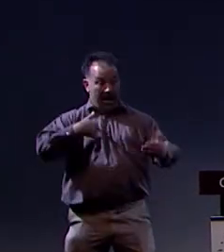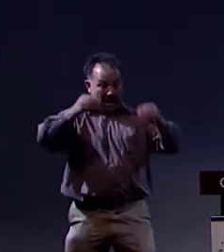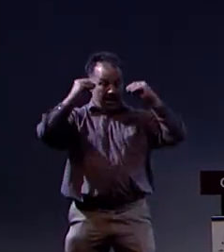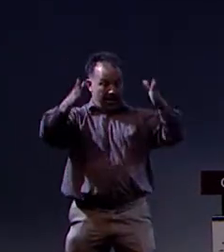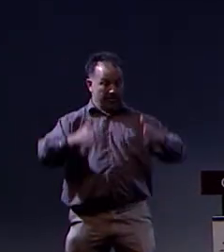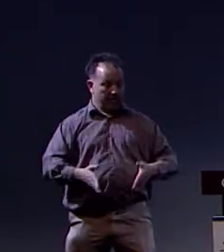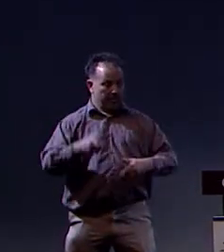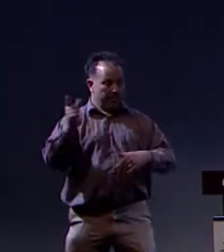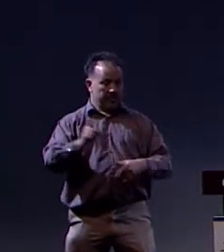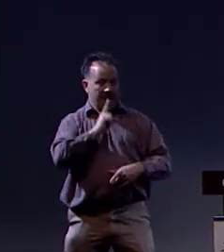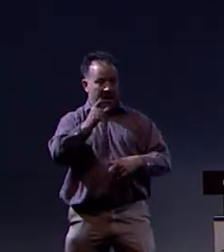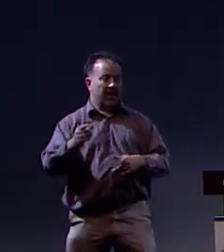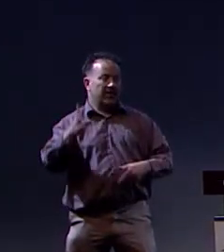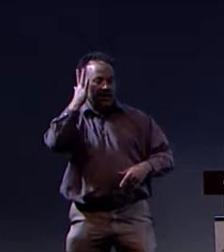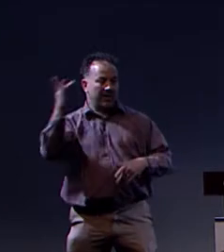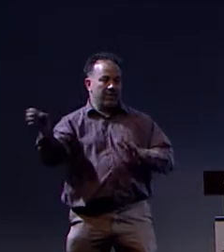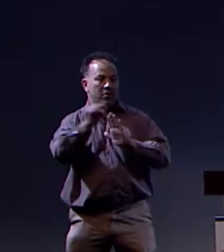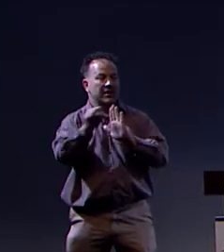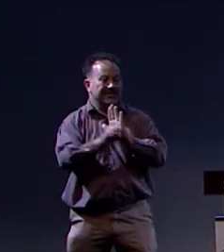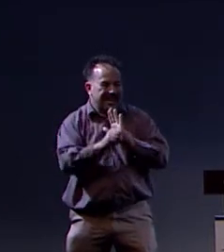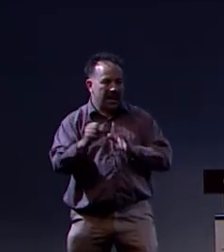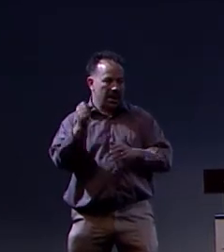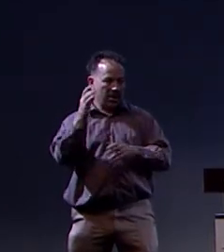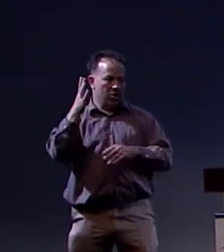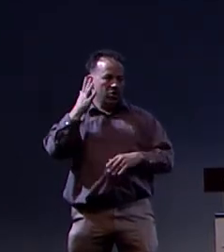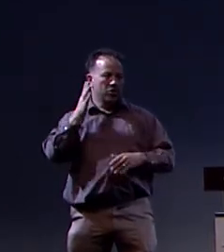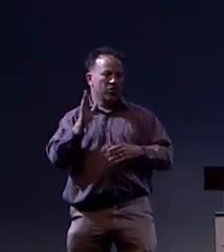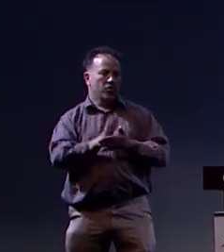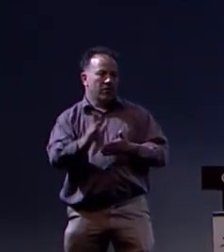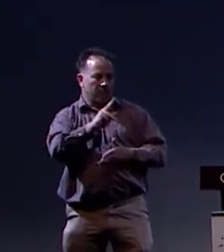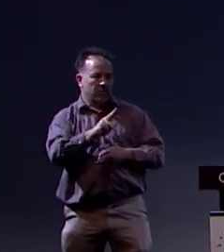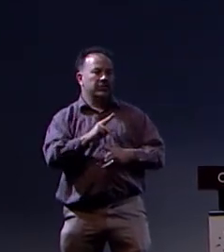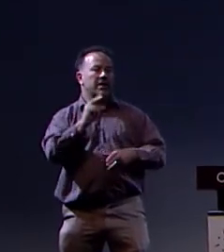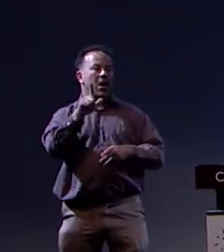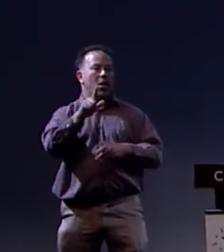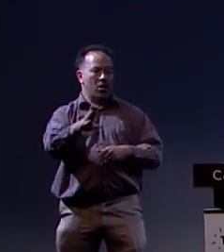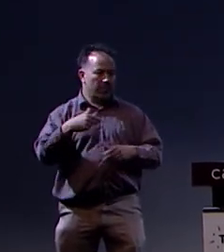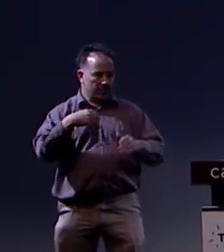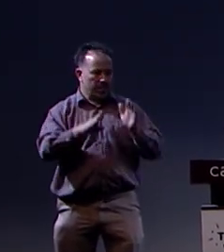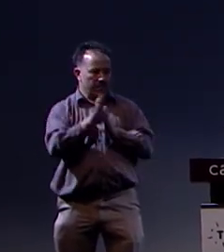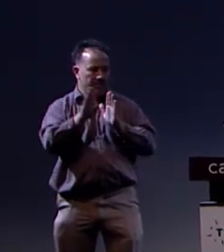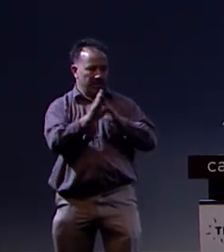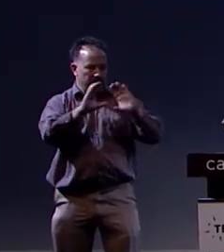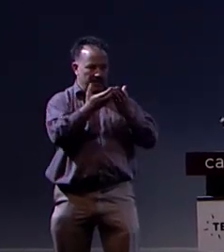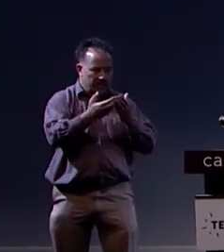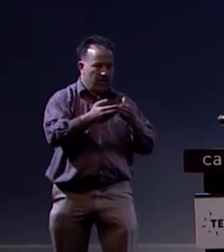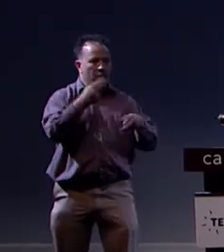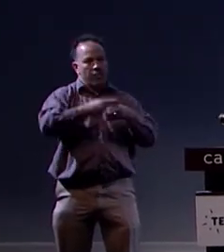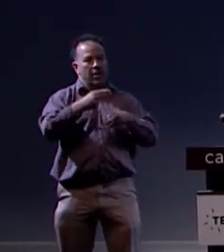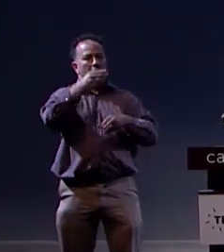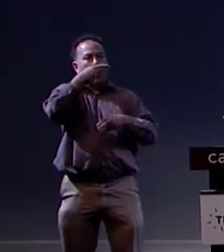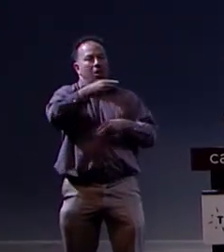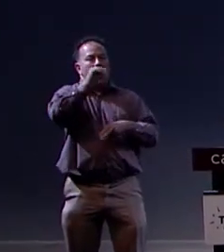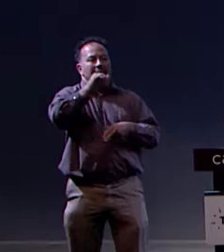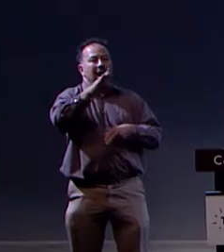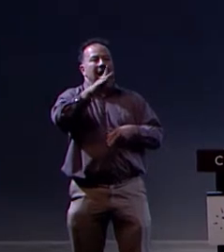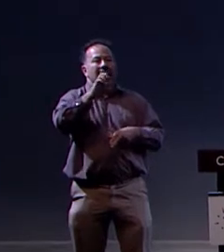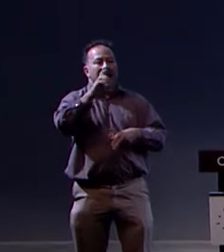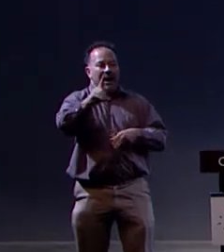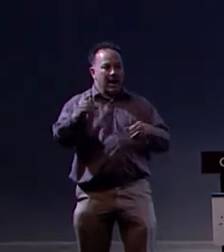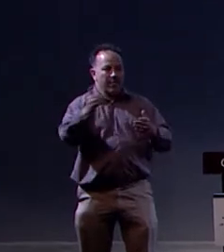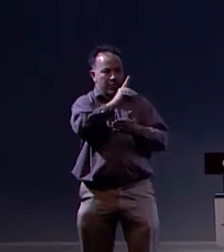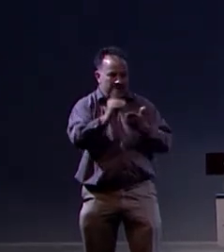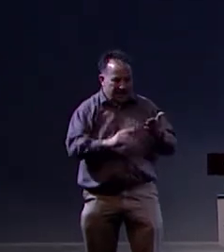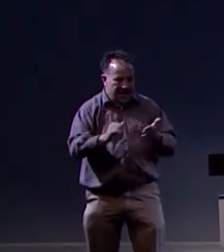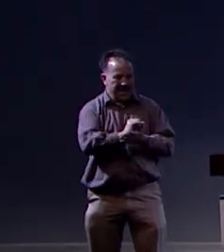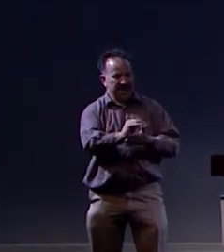at, it's actually California State University in Long Beach, where I'm developing a curriculum for what I call hybrid design. And hybrid design is really